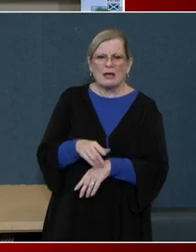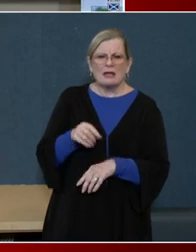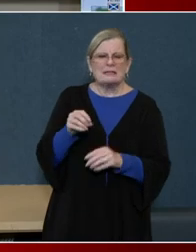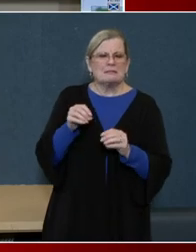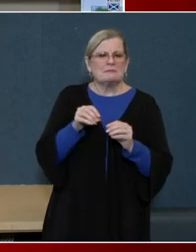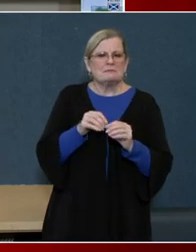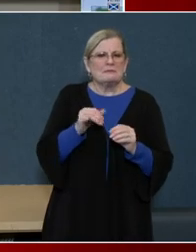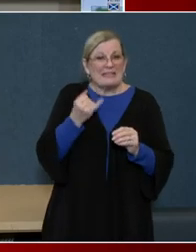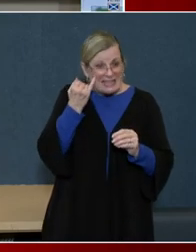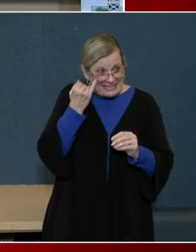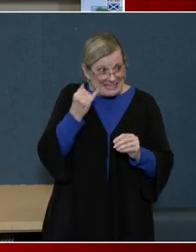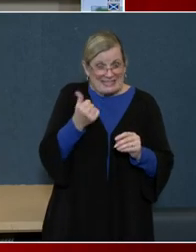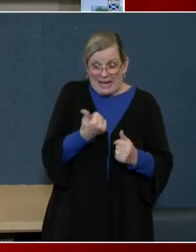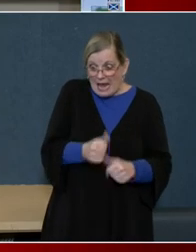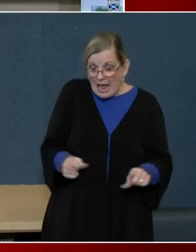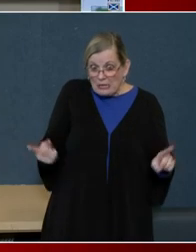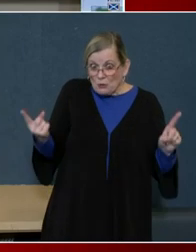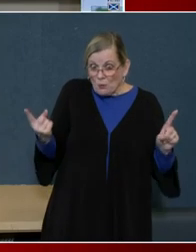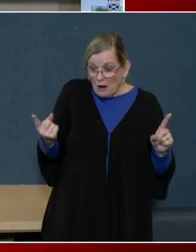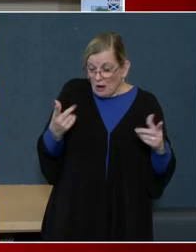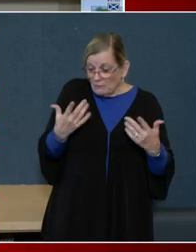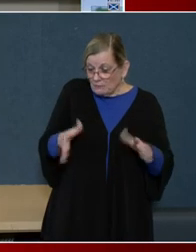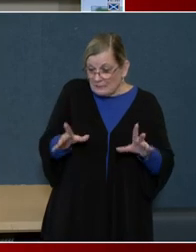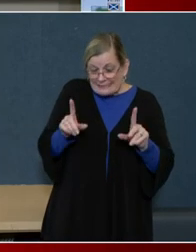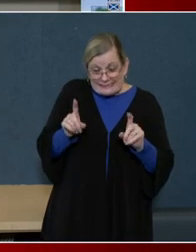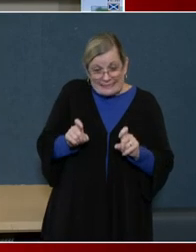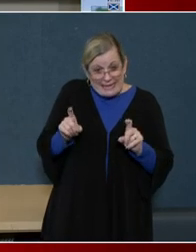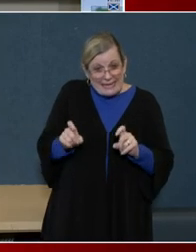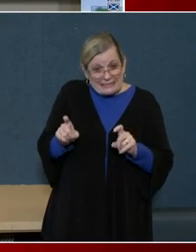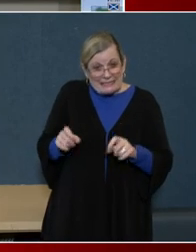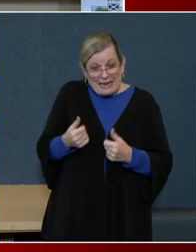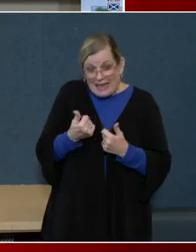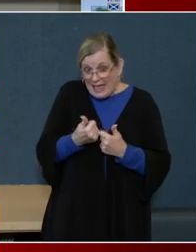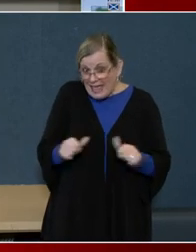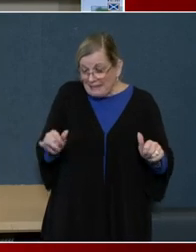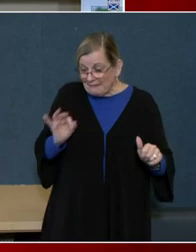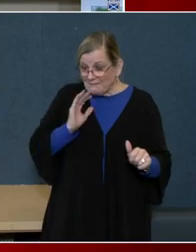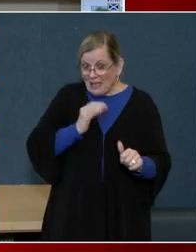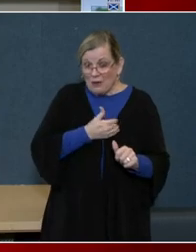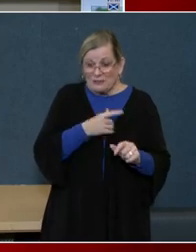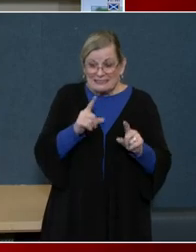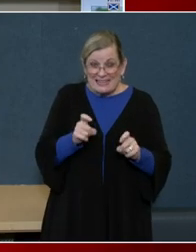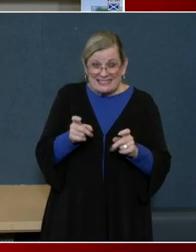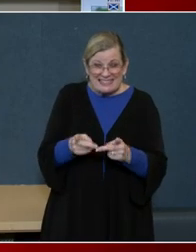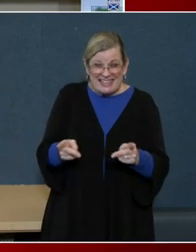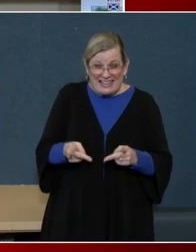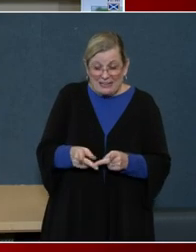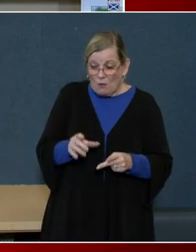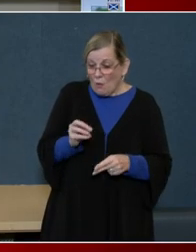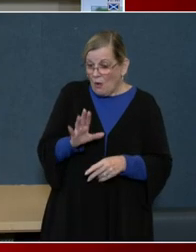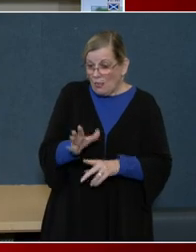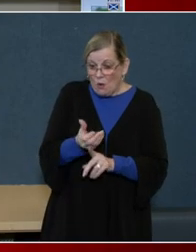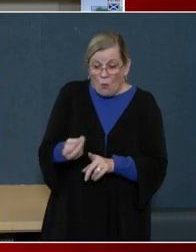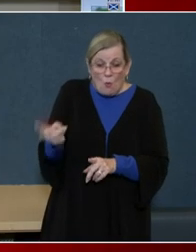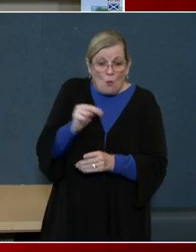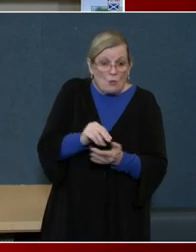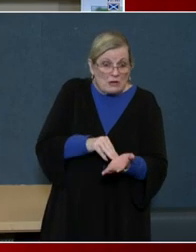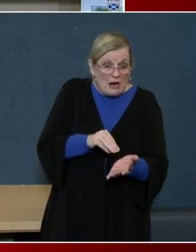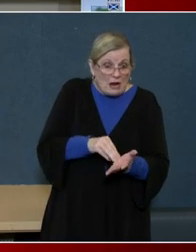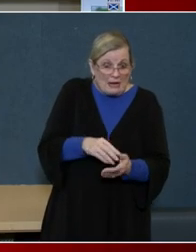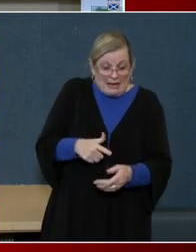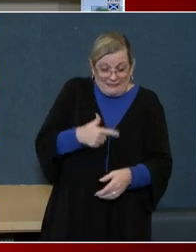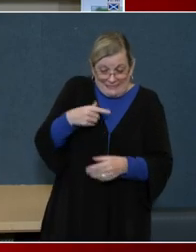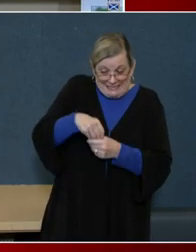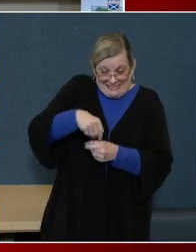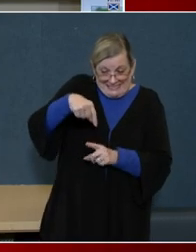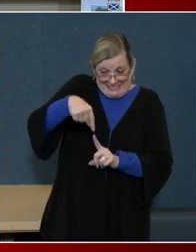is tested, either one of our test sites or from their own doctor, and they live in the district, what our law